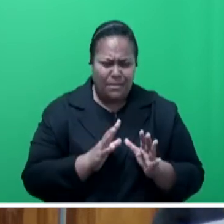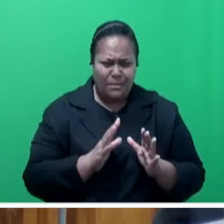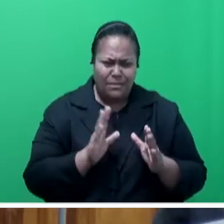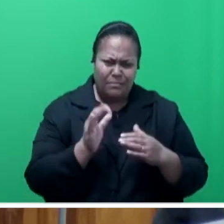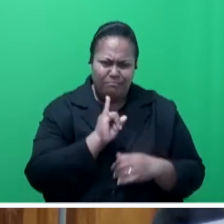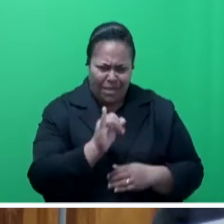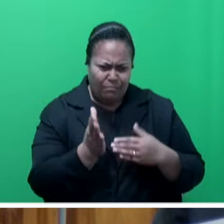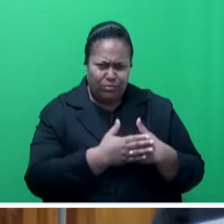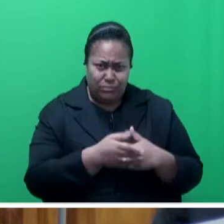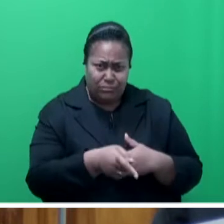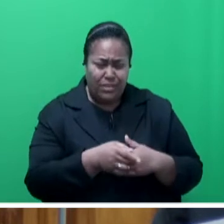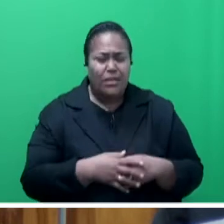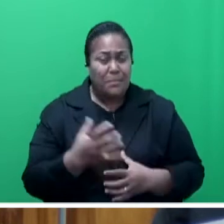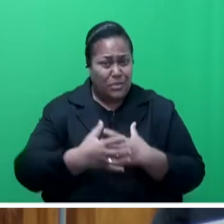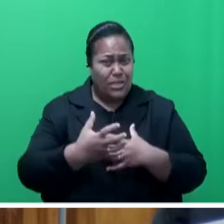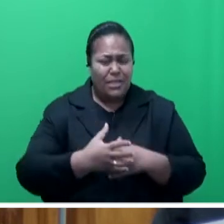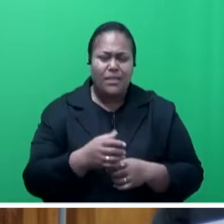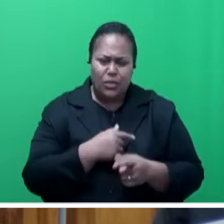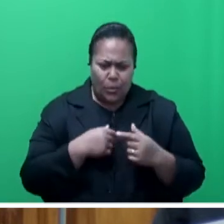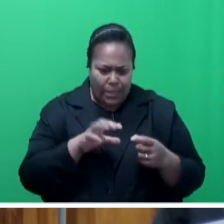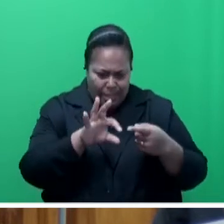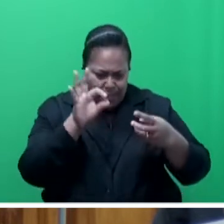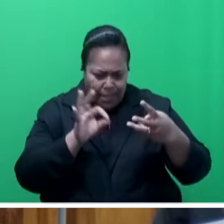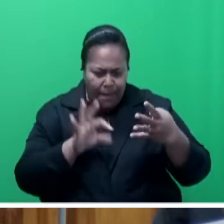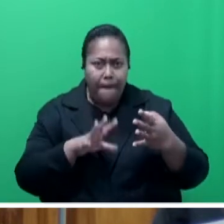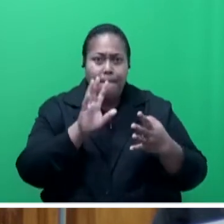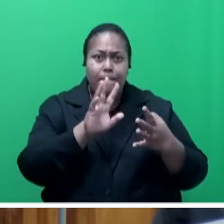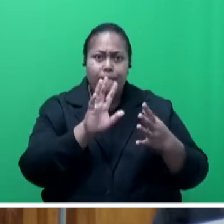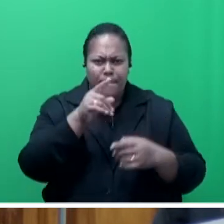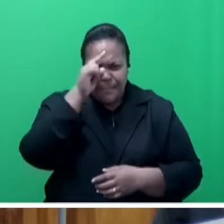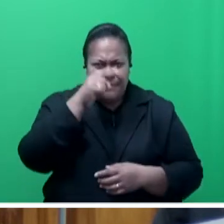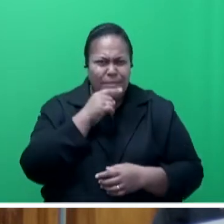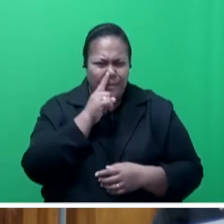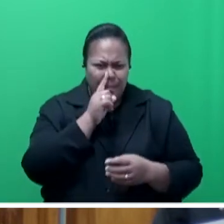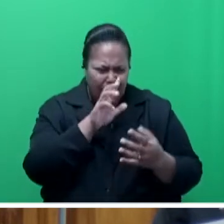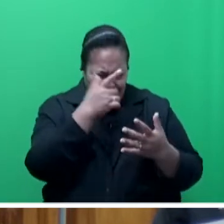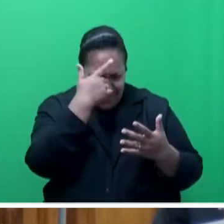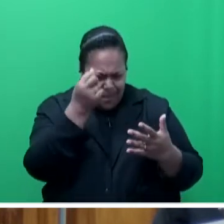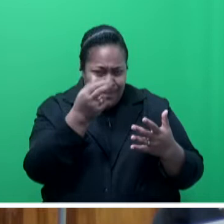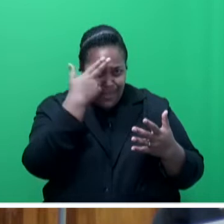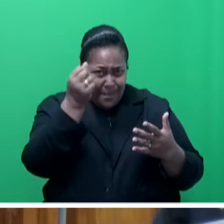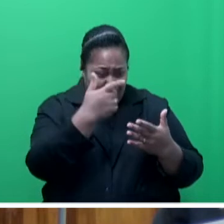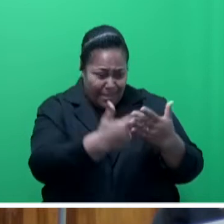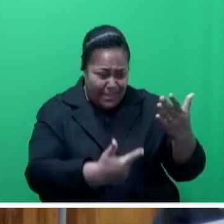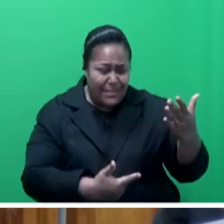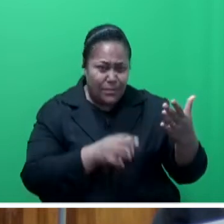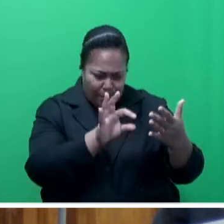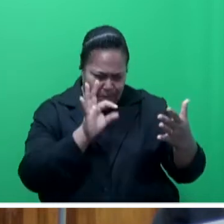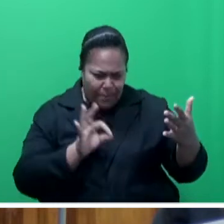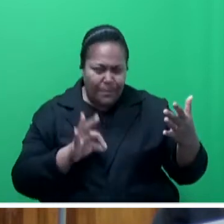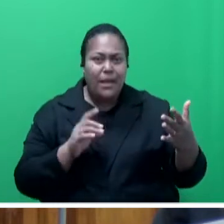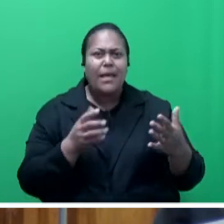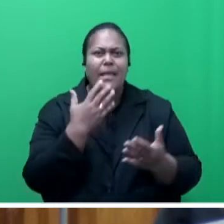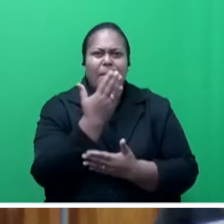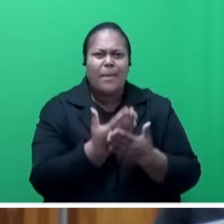that we were able to pick up from the system, we were able to support them depending on the threshold in terms of their salaries, as we do